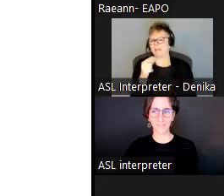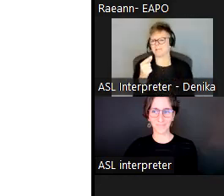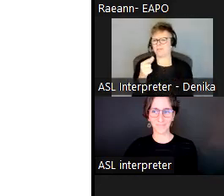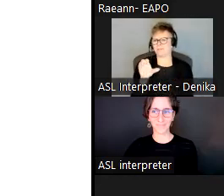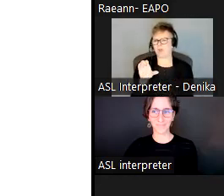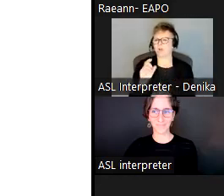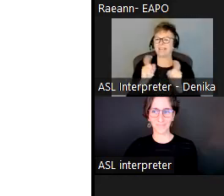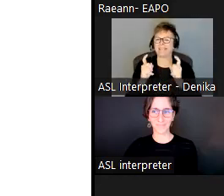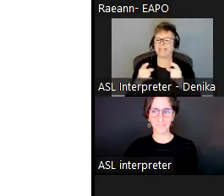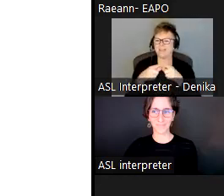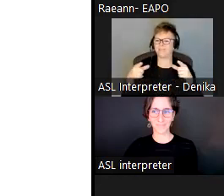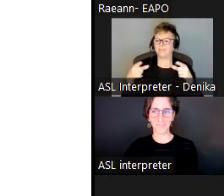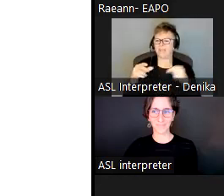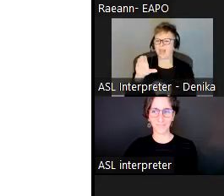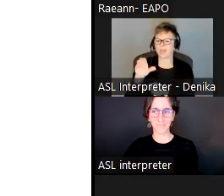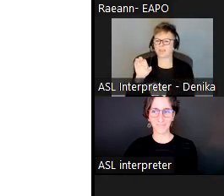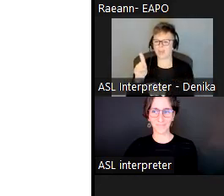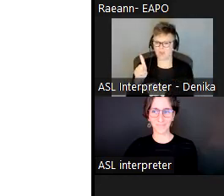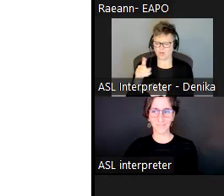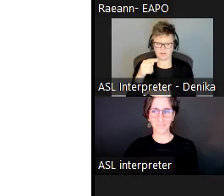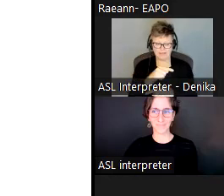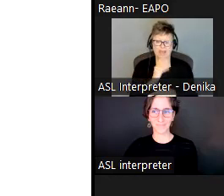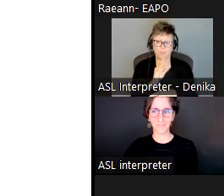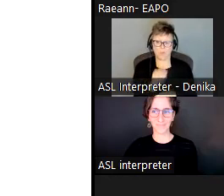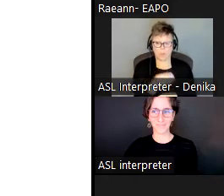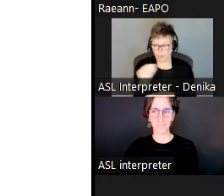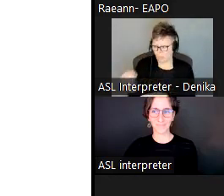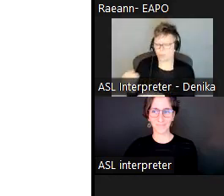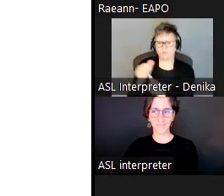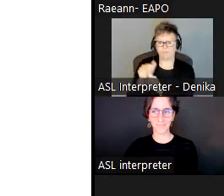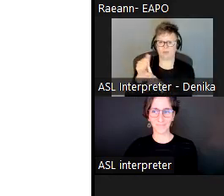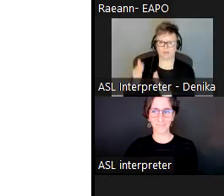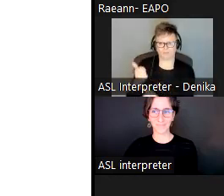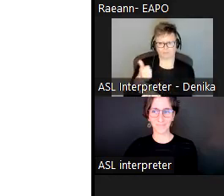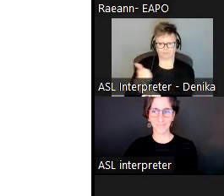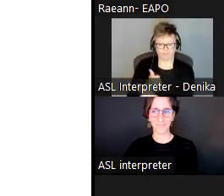these gift cards will be provided to the fraudsters.